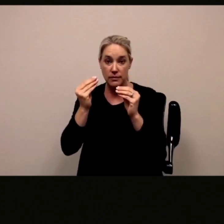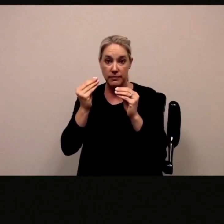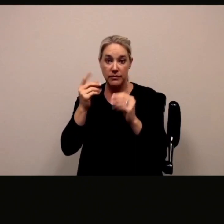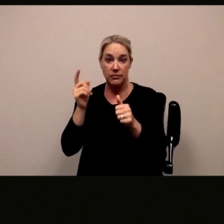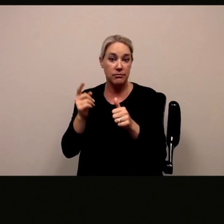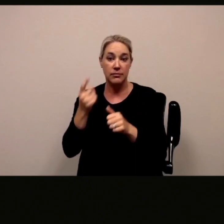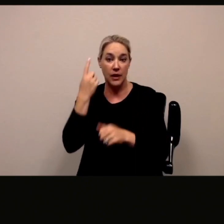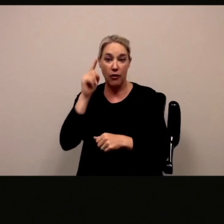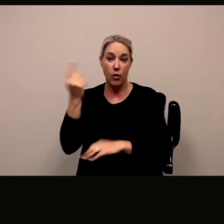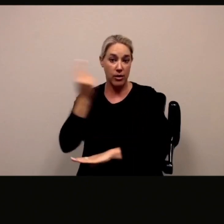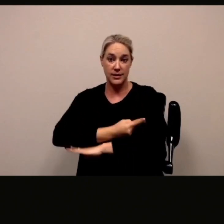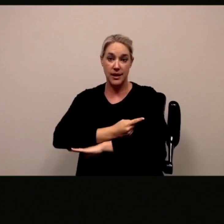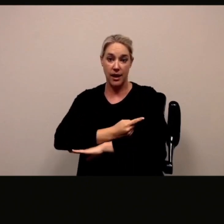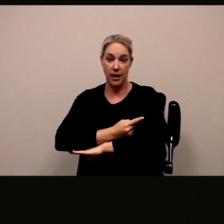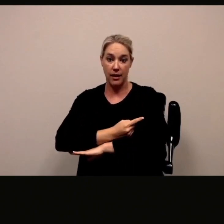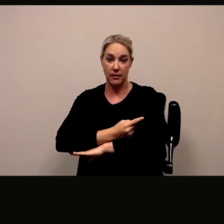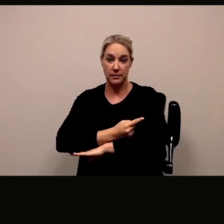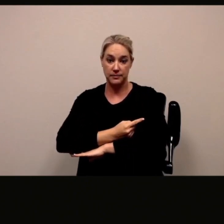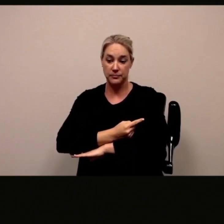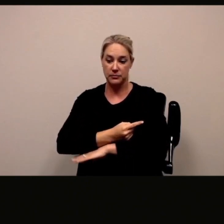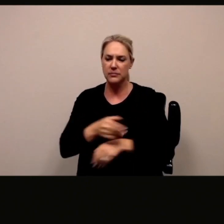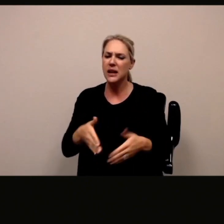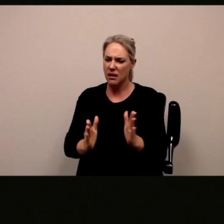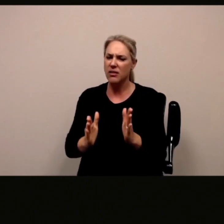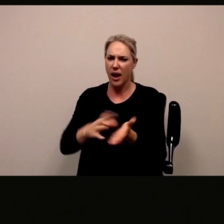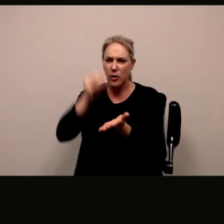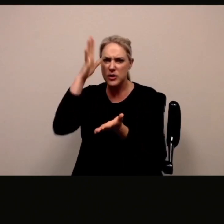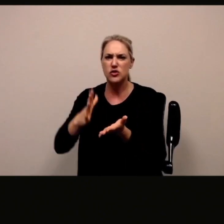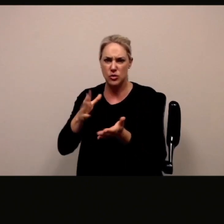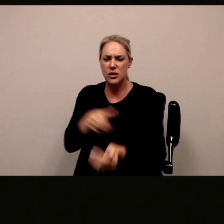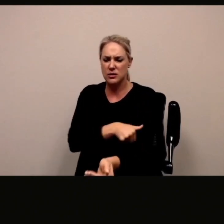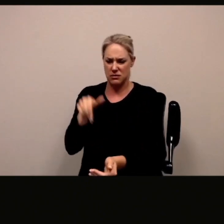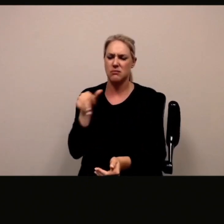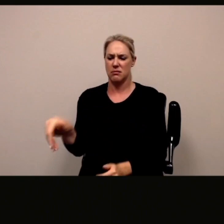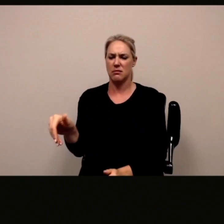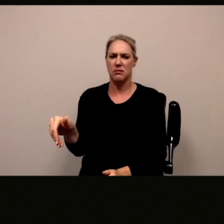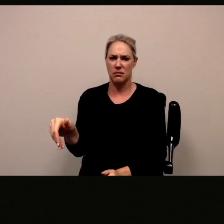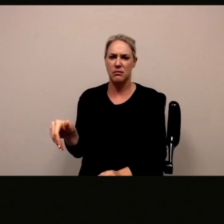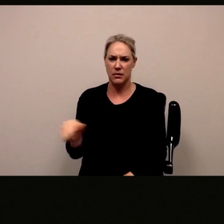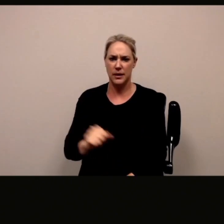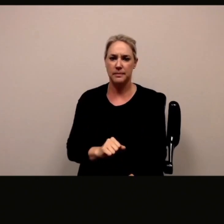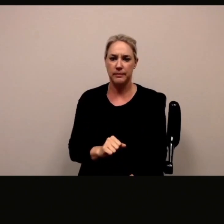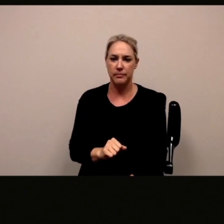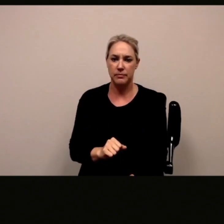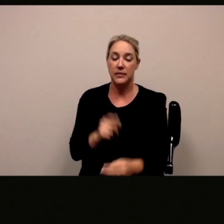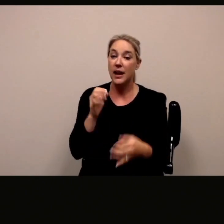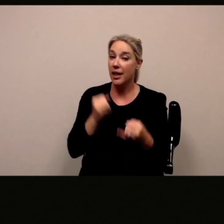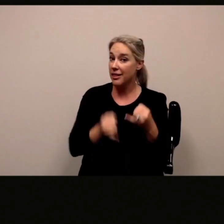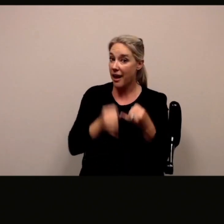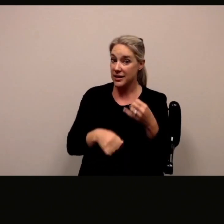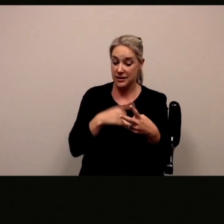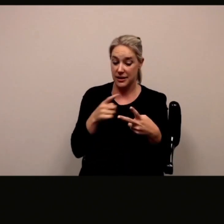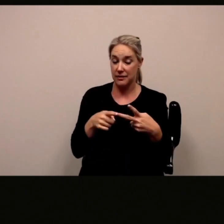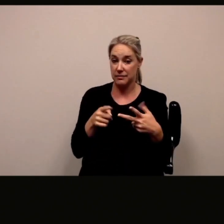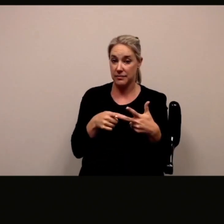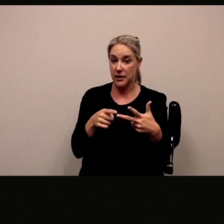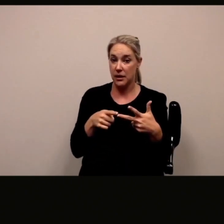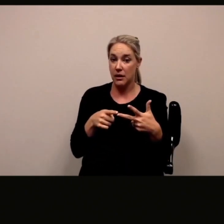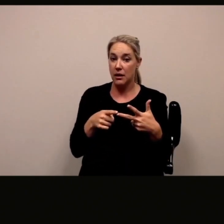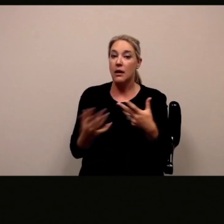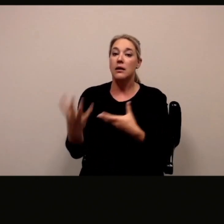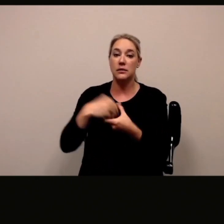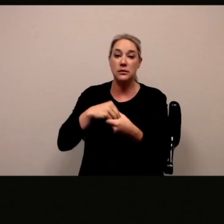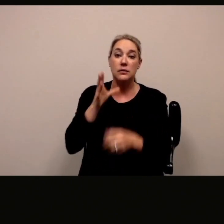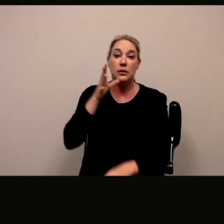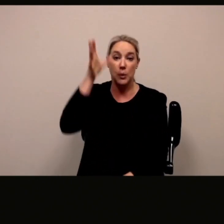something where we're keeping that skill going. And also, most importantly, if you can, try to incorporate the parents as much as you